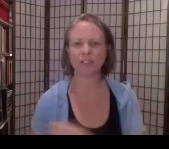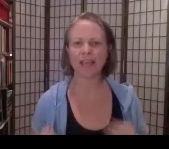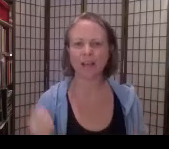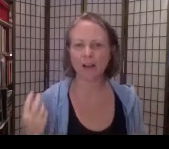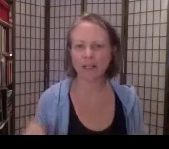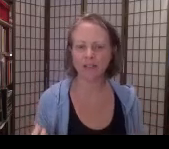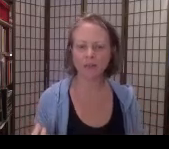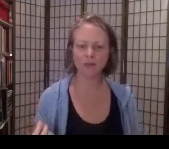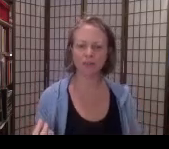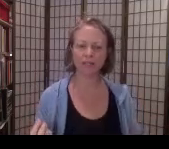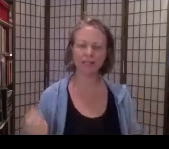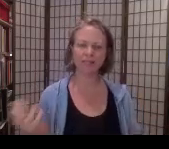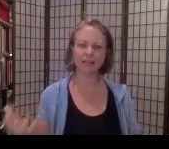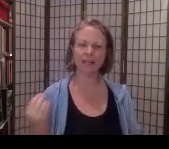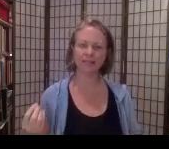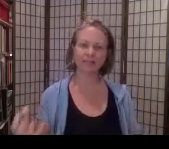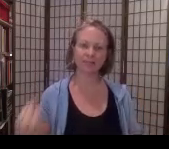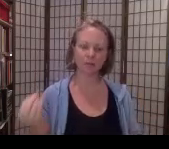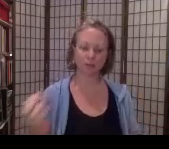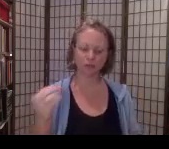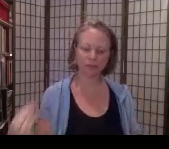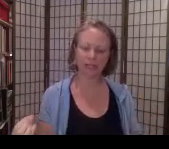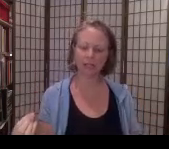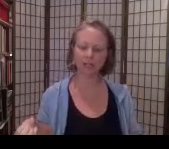humans just hang on to those things that hit the